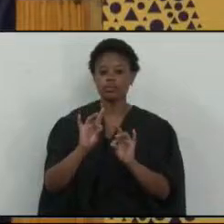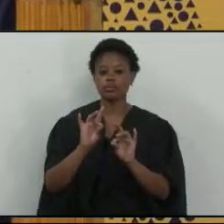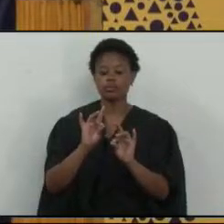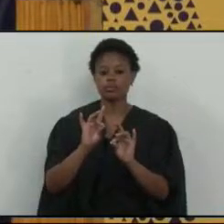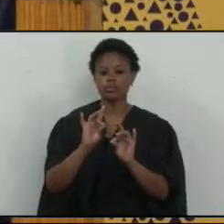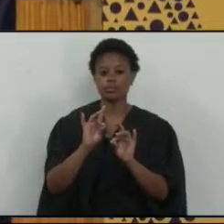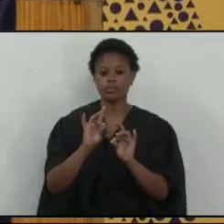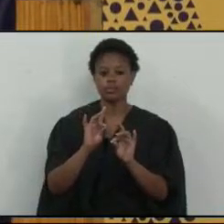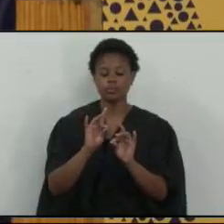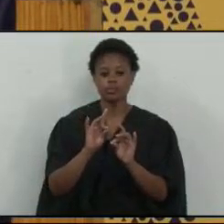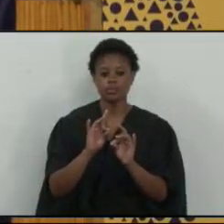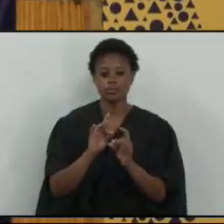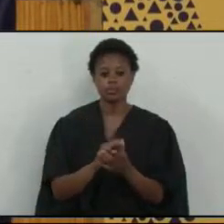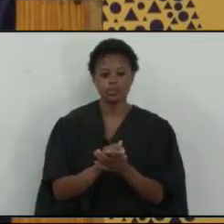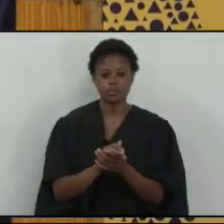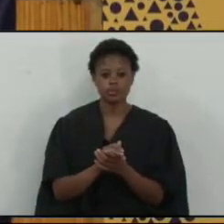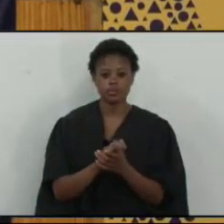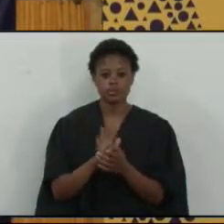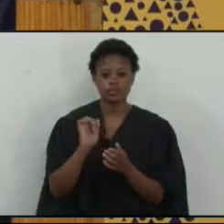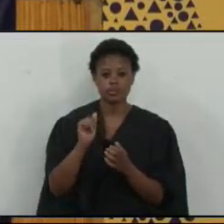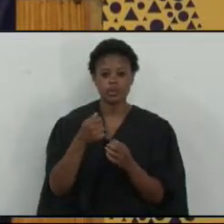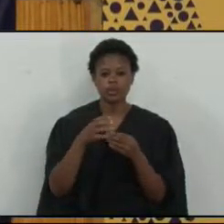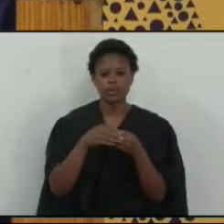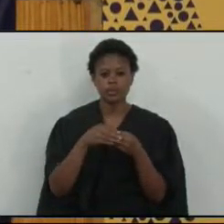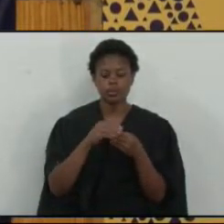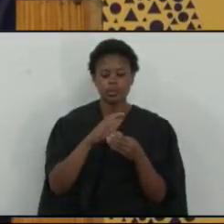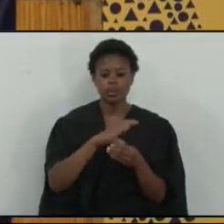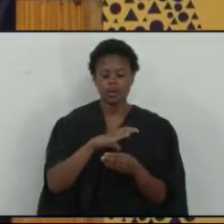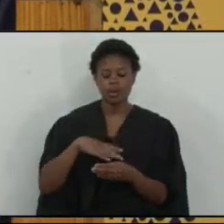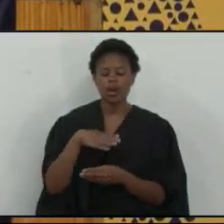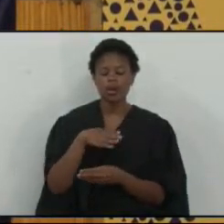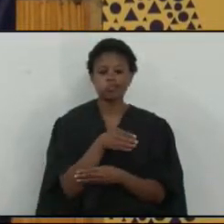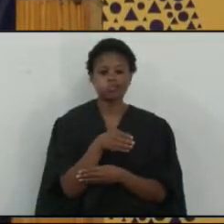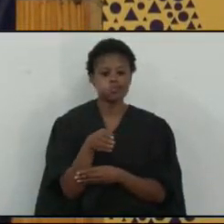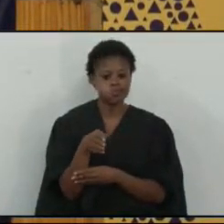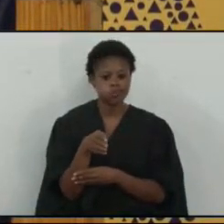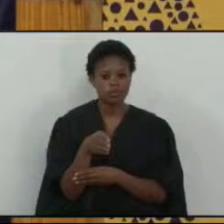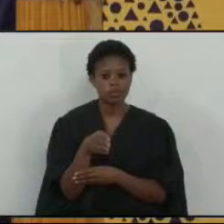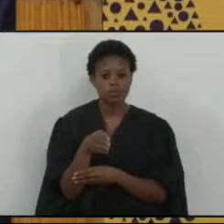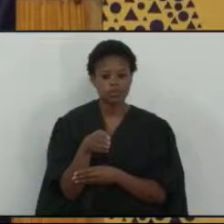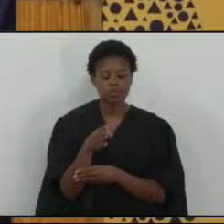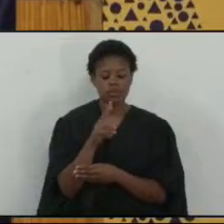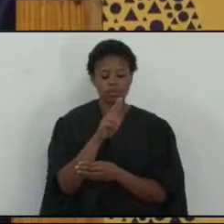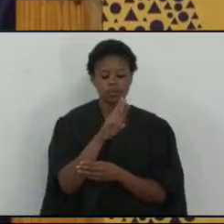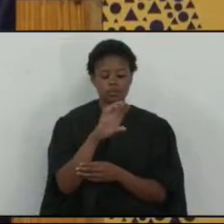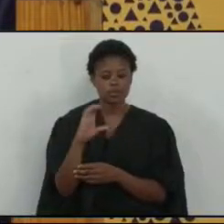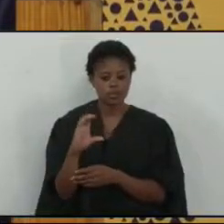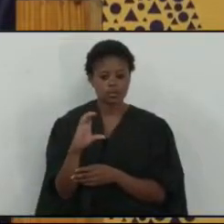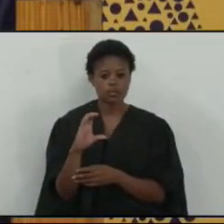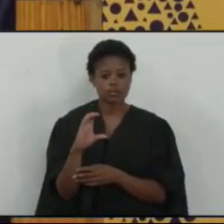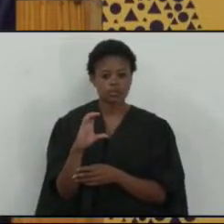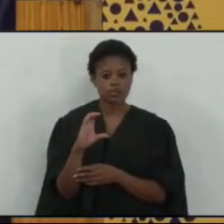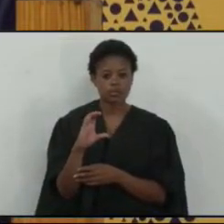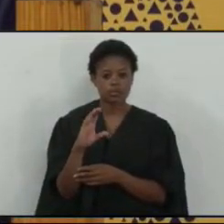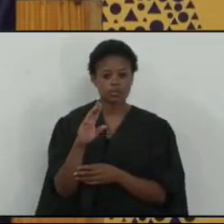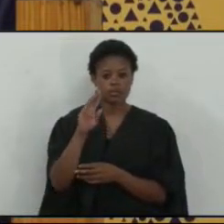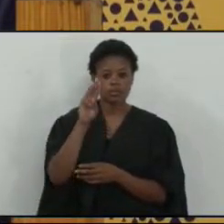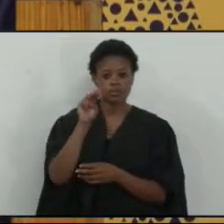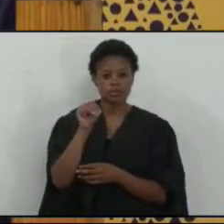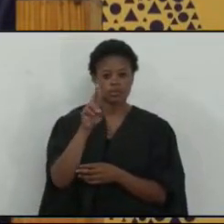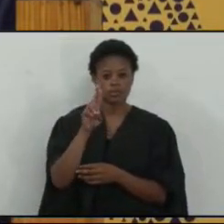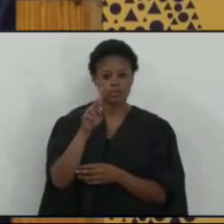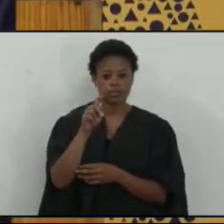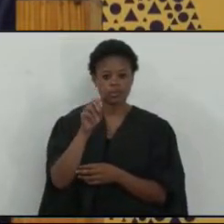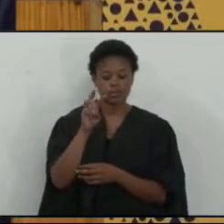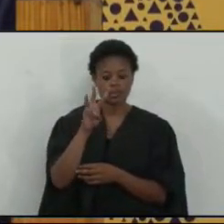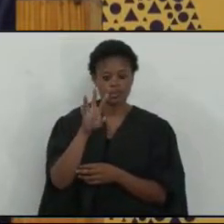Mbatho, all members of our council present, Vice Chancellor, Professor Sibongile